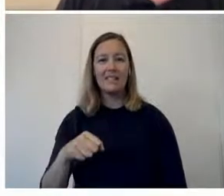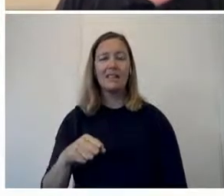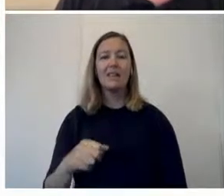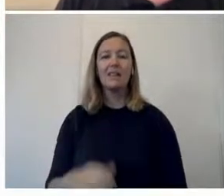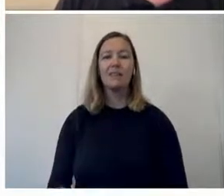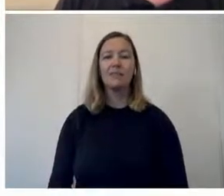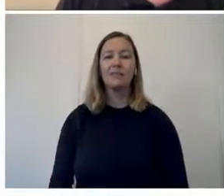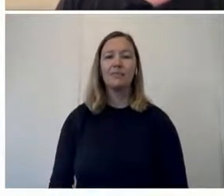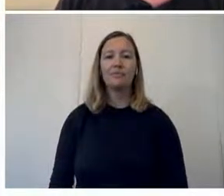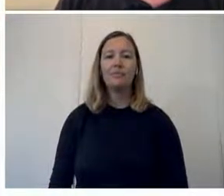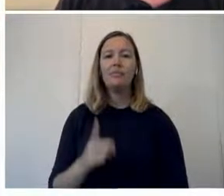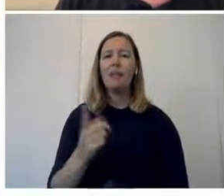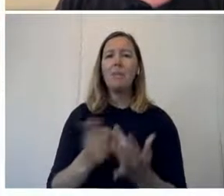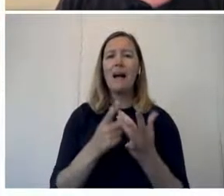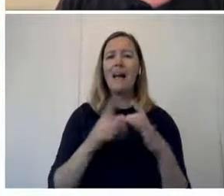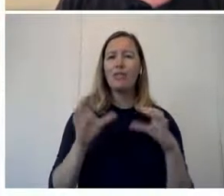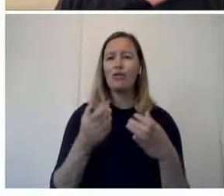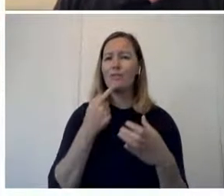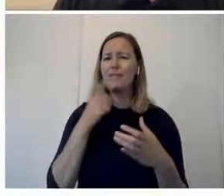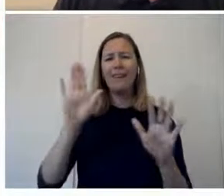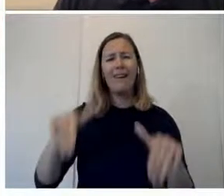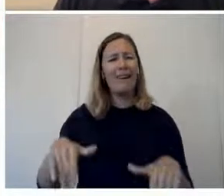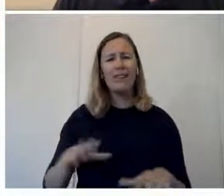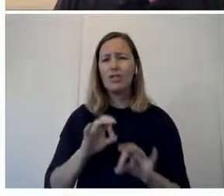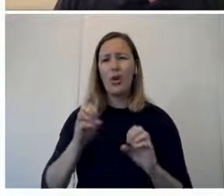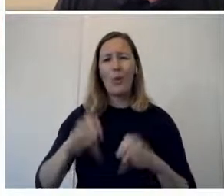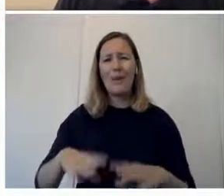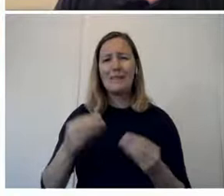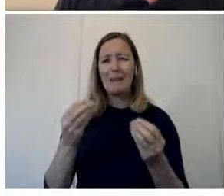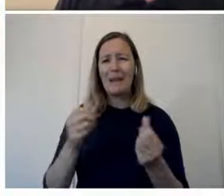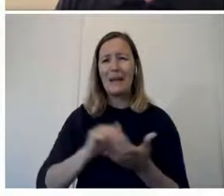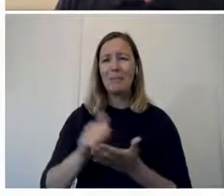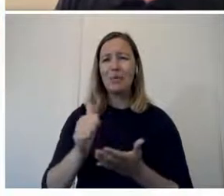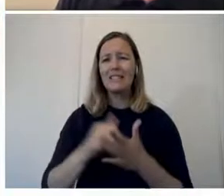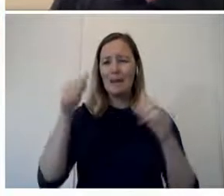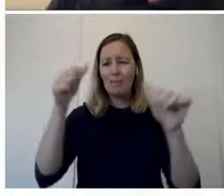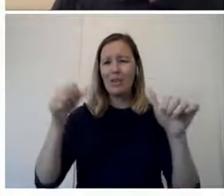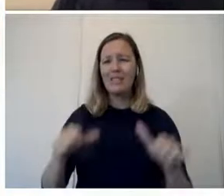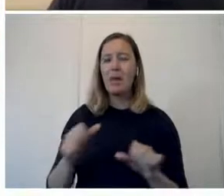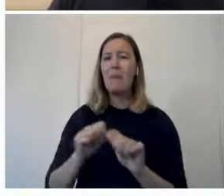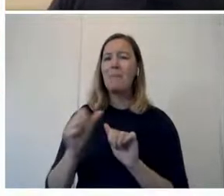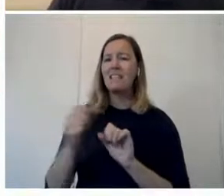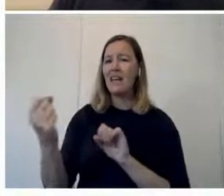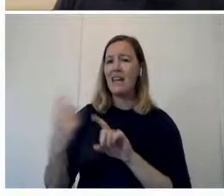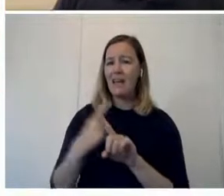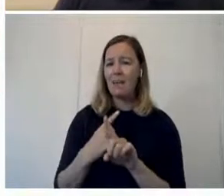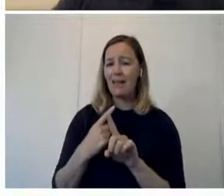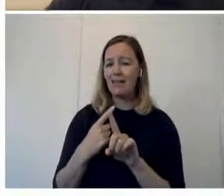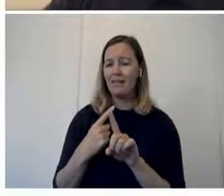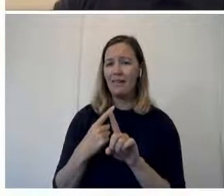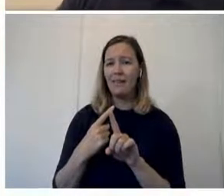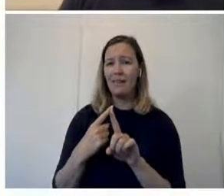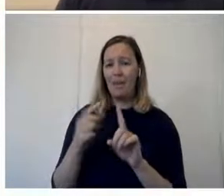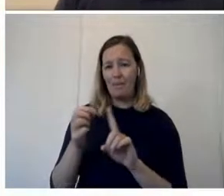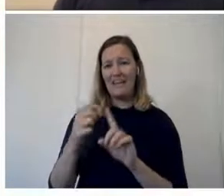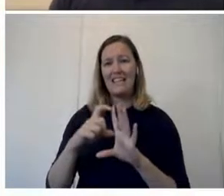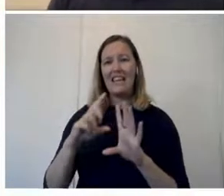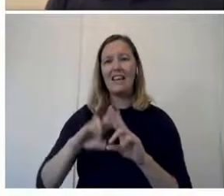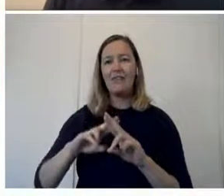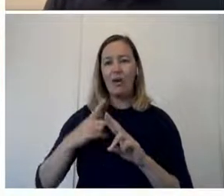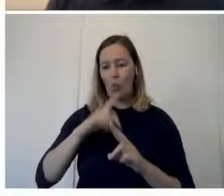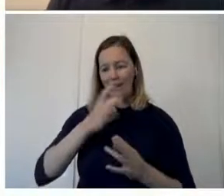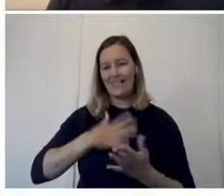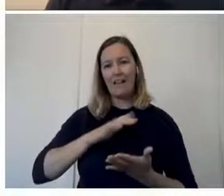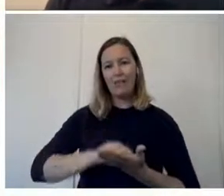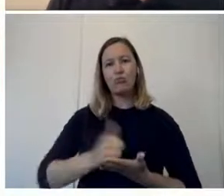don't waste all of your money printing all those posters. Email us a PDF of a poster. We'll print it out at home and we'll put it up for you. So